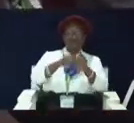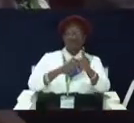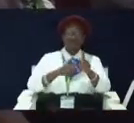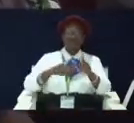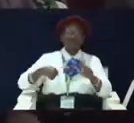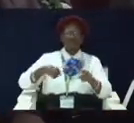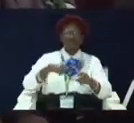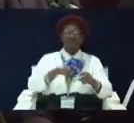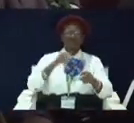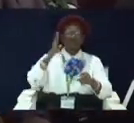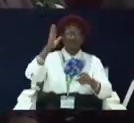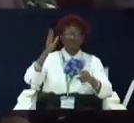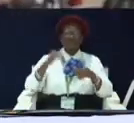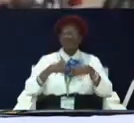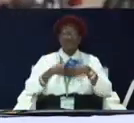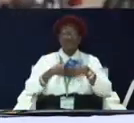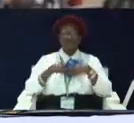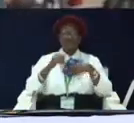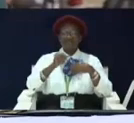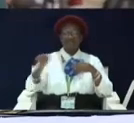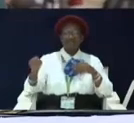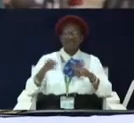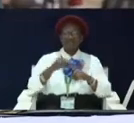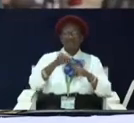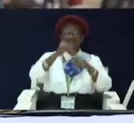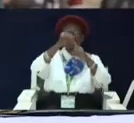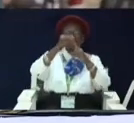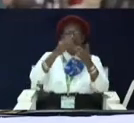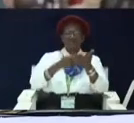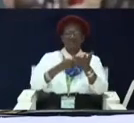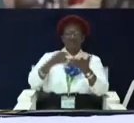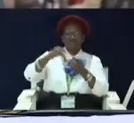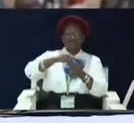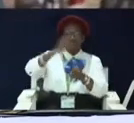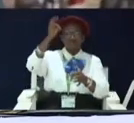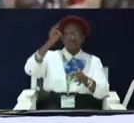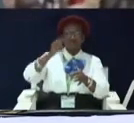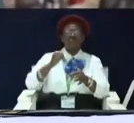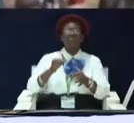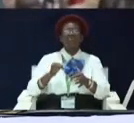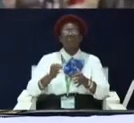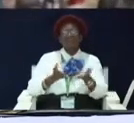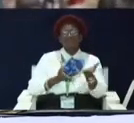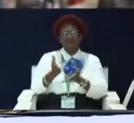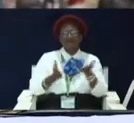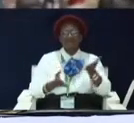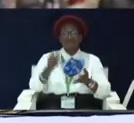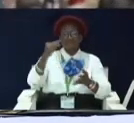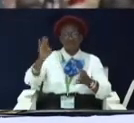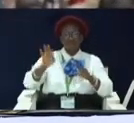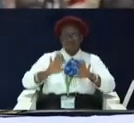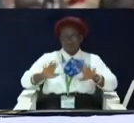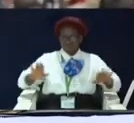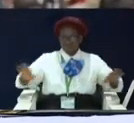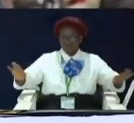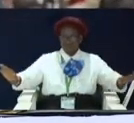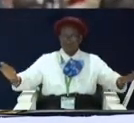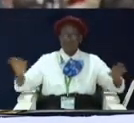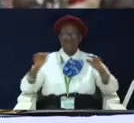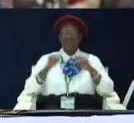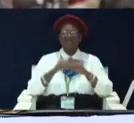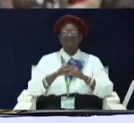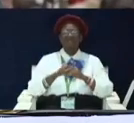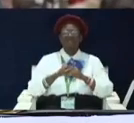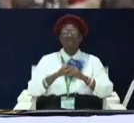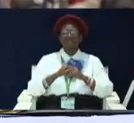having a special Holy Ghost service for children. Ni oṣu to nbo isin emi mimo pataki la oni fun awon omo.